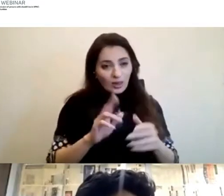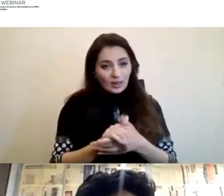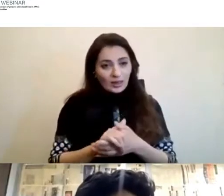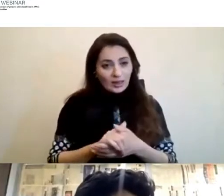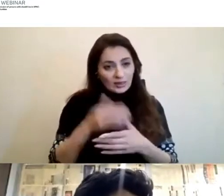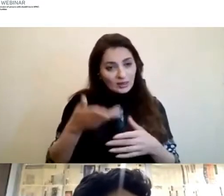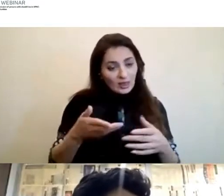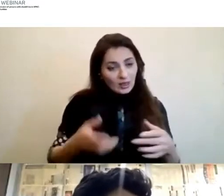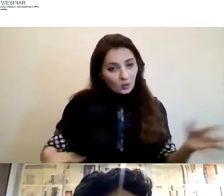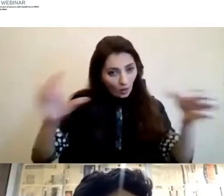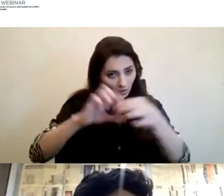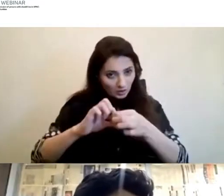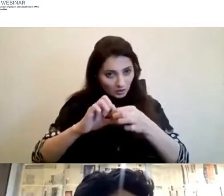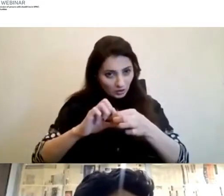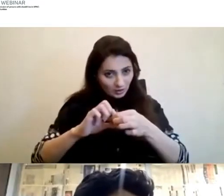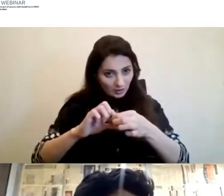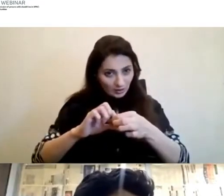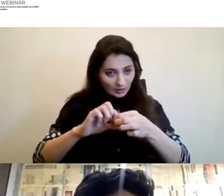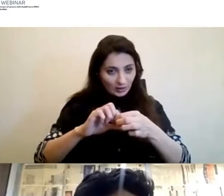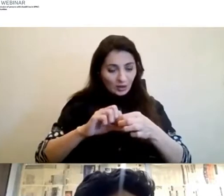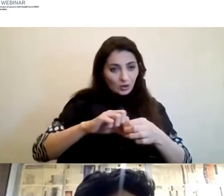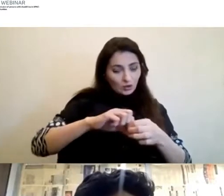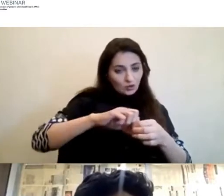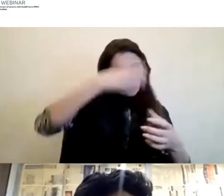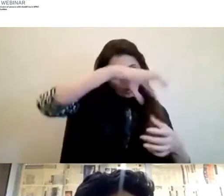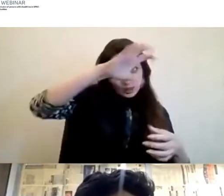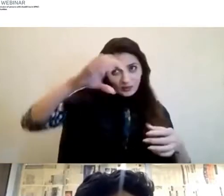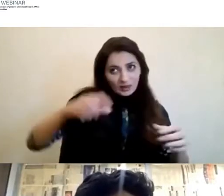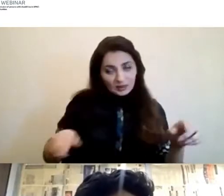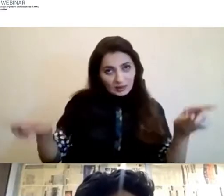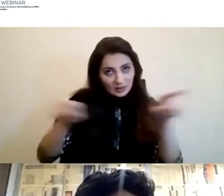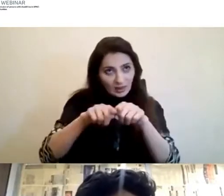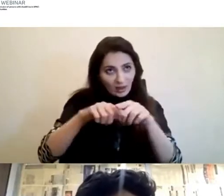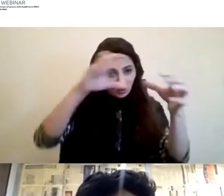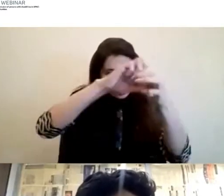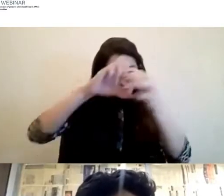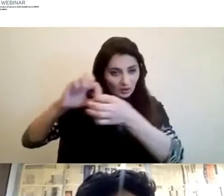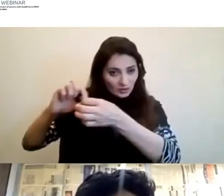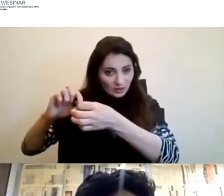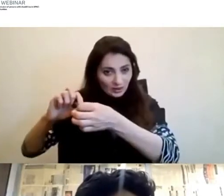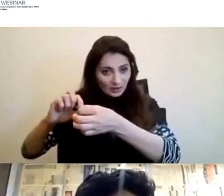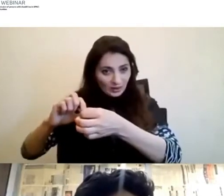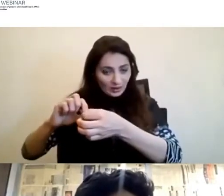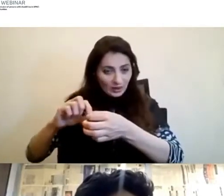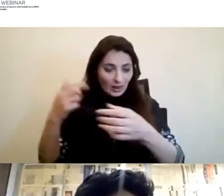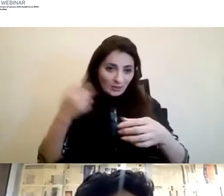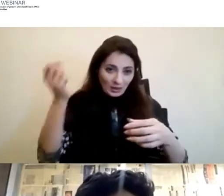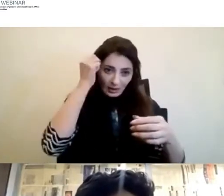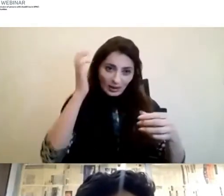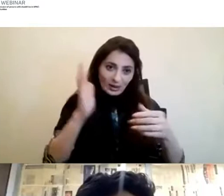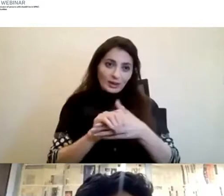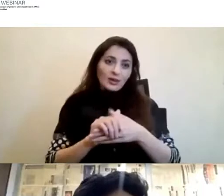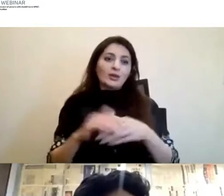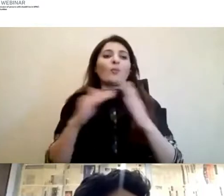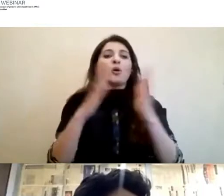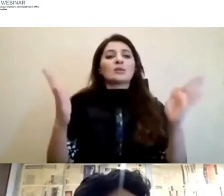coordination across countries, across regulatory environments also, I think could do a lot